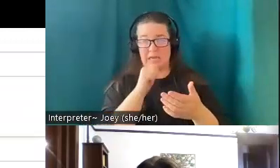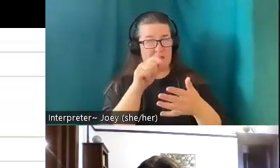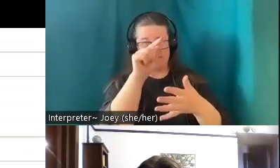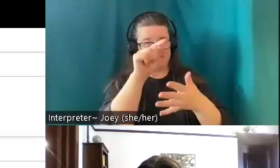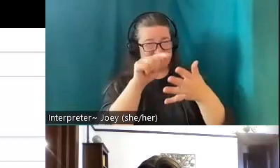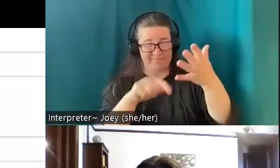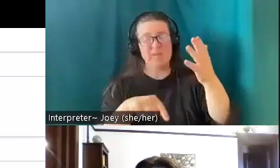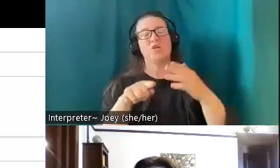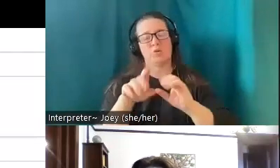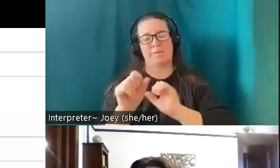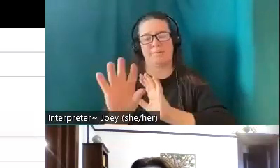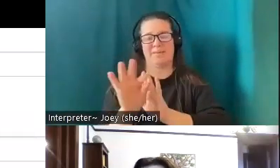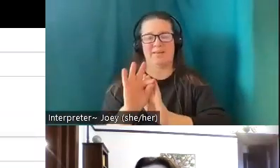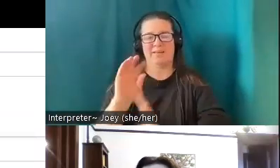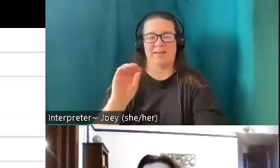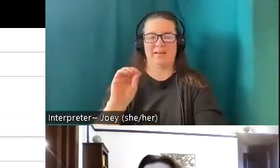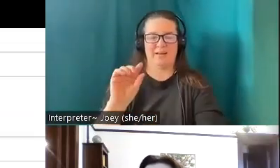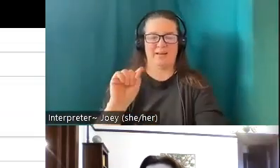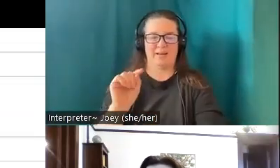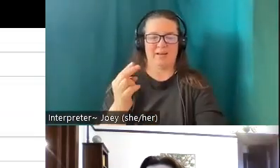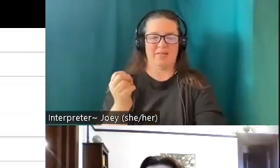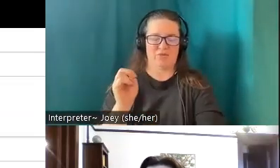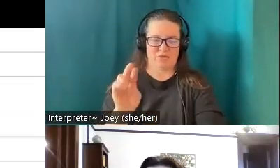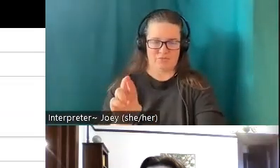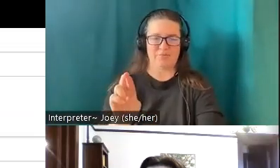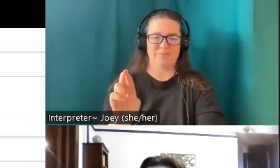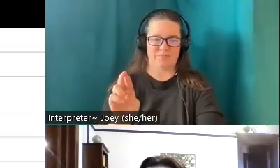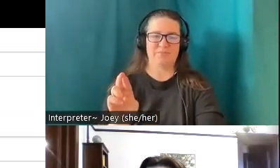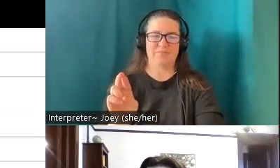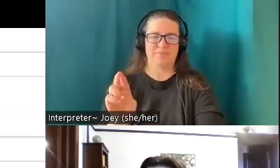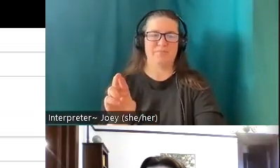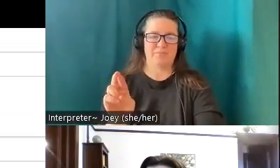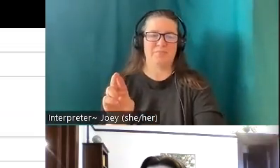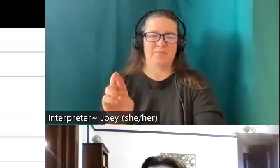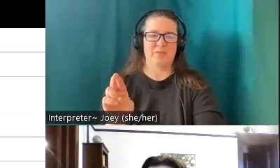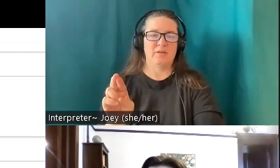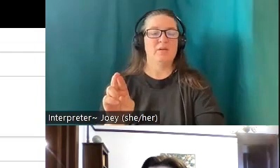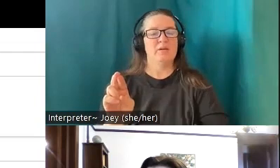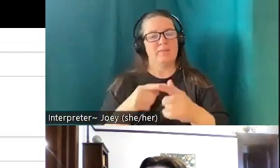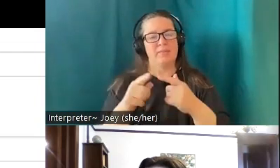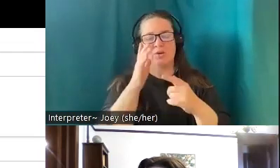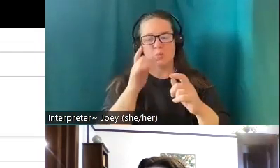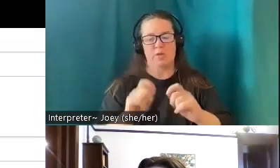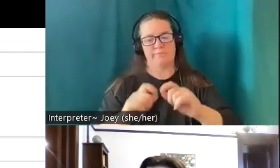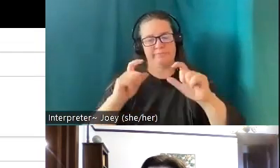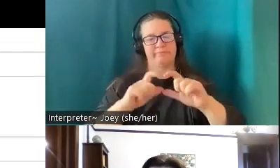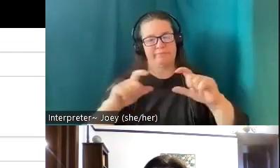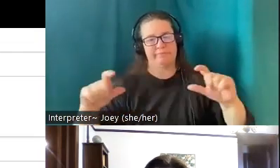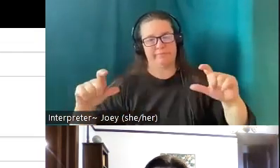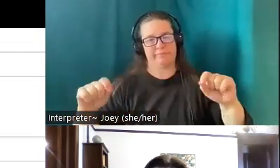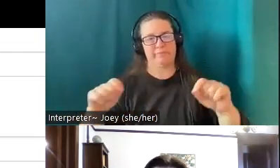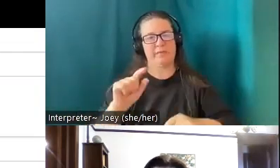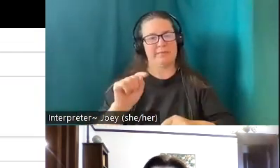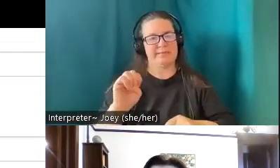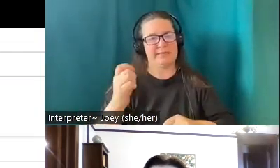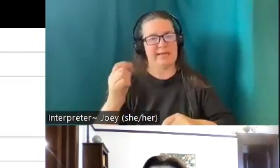the requirement of being an arts and cultural organization, you can select other. And then that will populate a text box where we give you 25 words